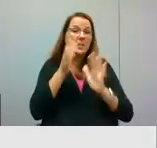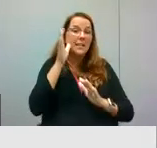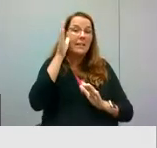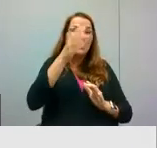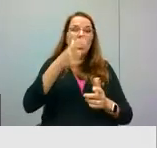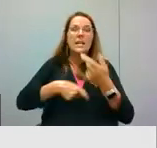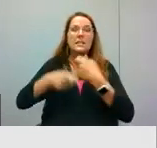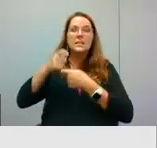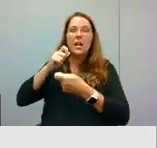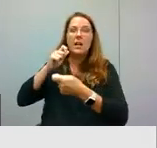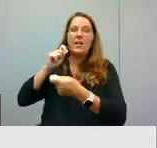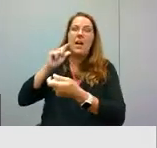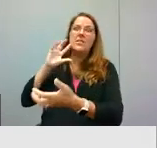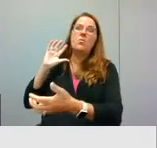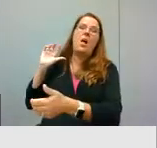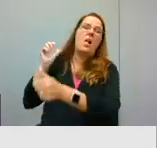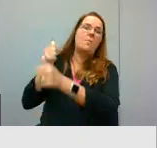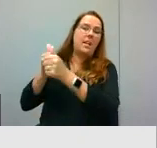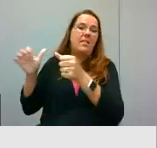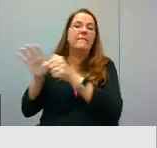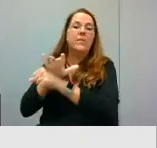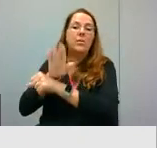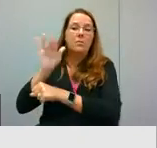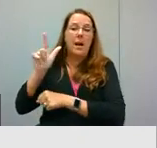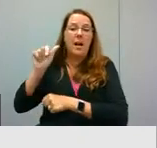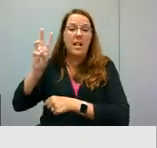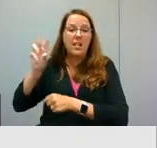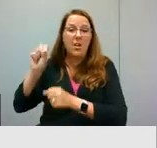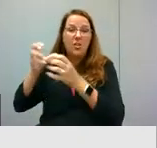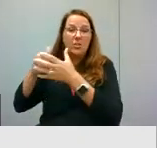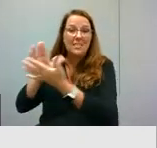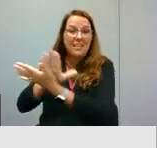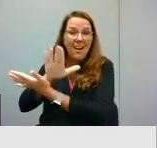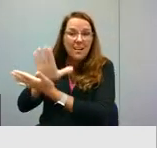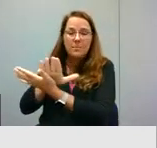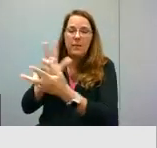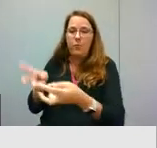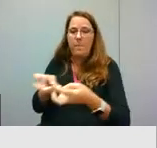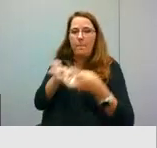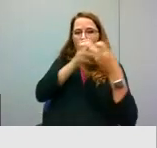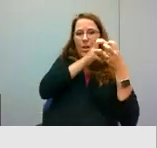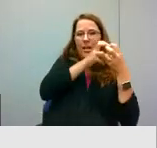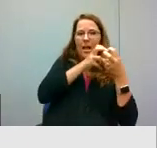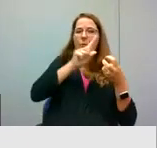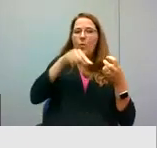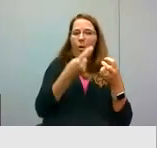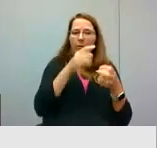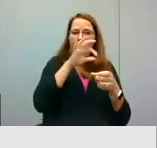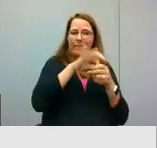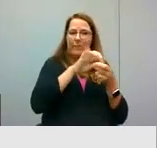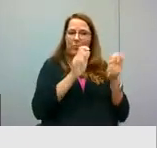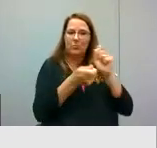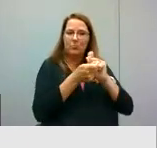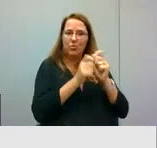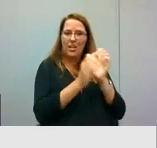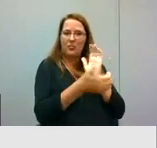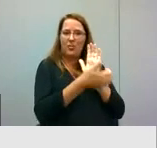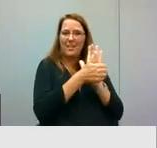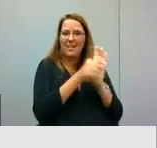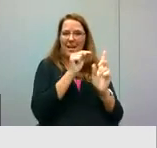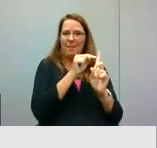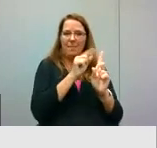the entire bylaws document, we will only need to vote to change the addendum on the electronic